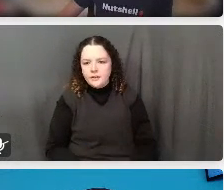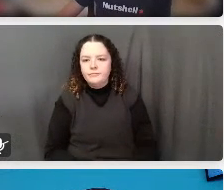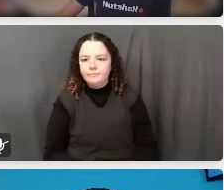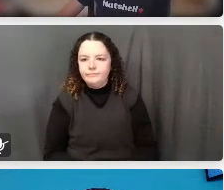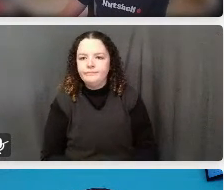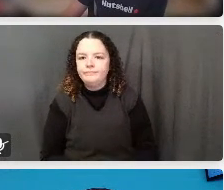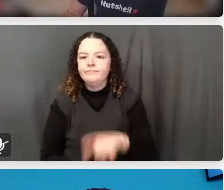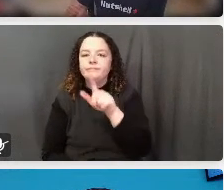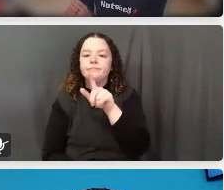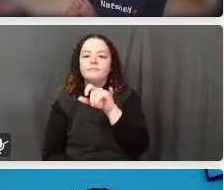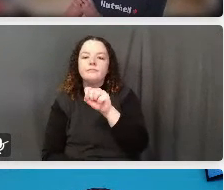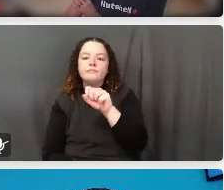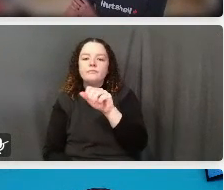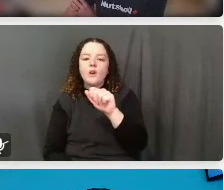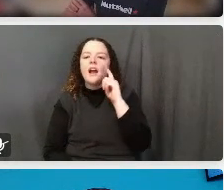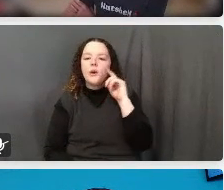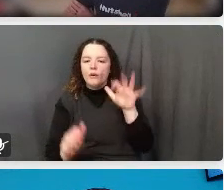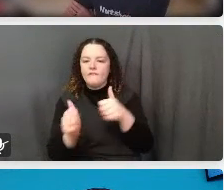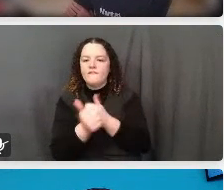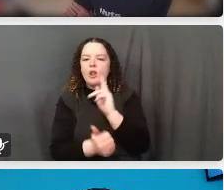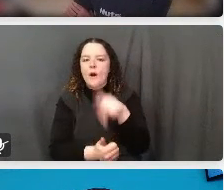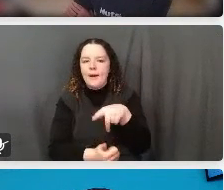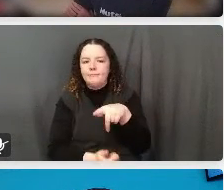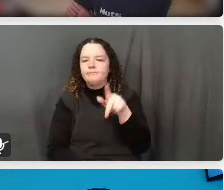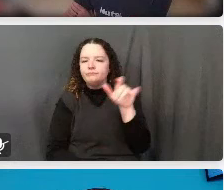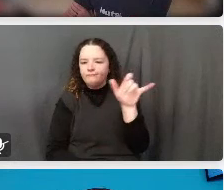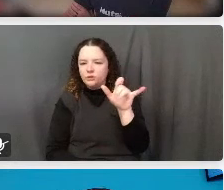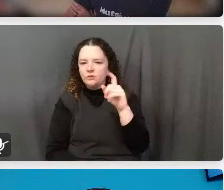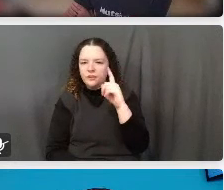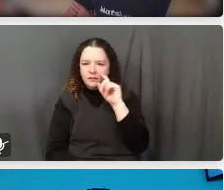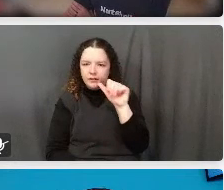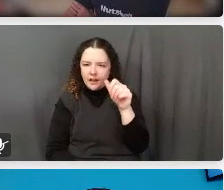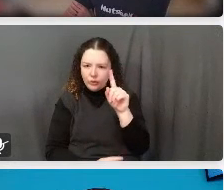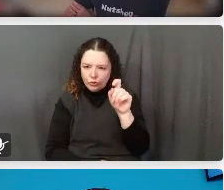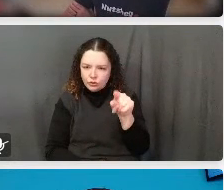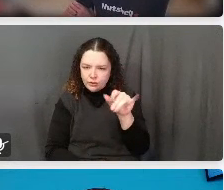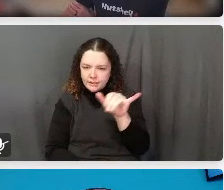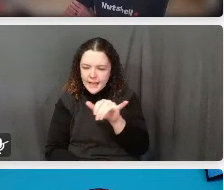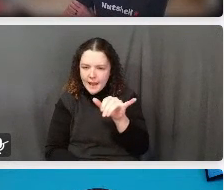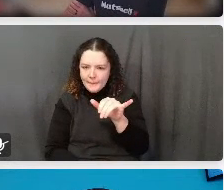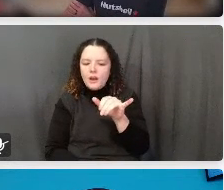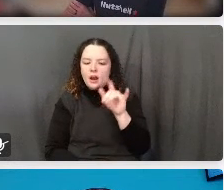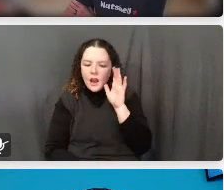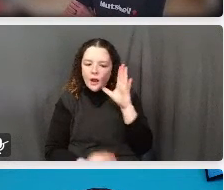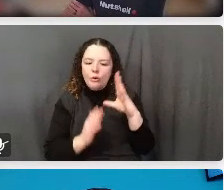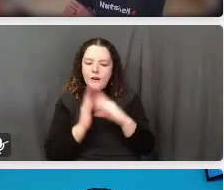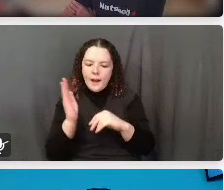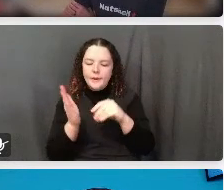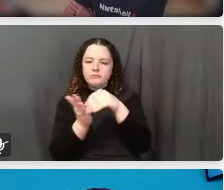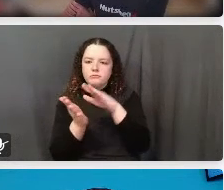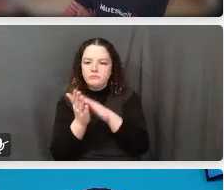Lisa, I can follow up with just a quick screen share for you as well. And I think someone else had same question as Lisa, so I'll make sure to copy you on the same email.